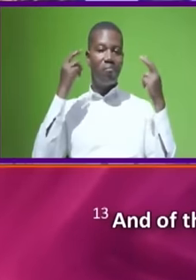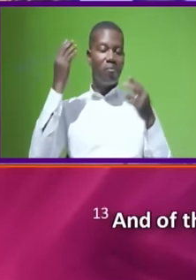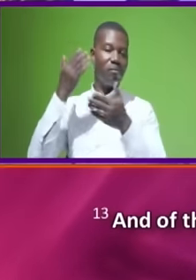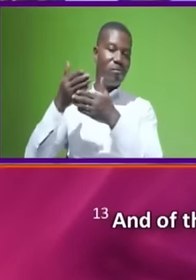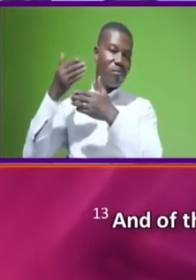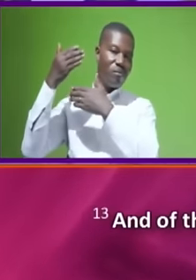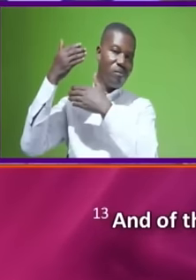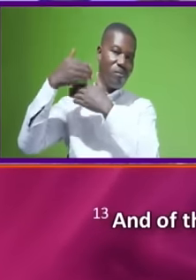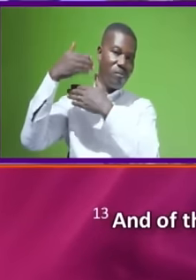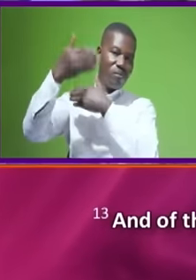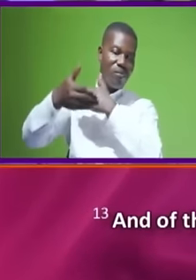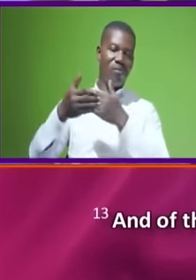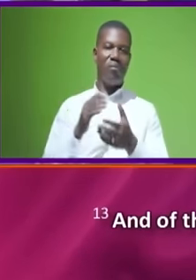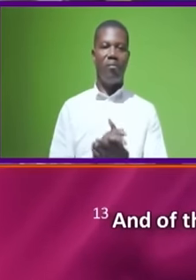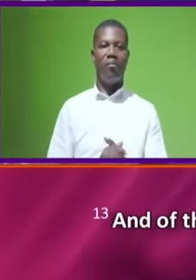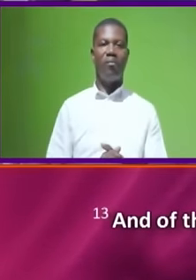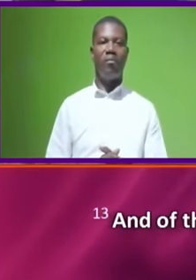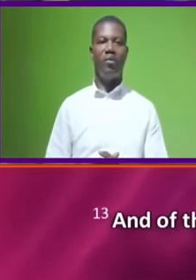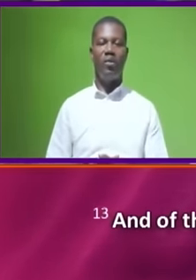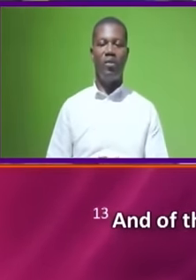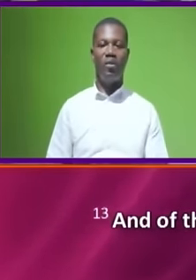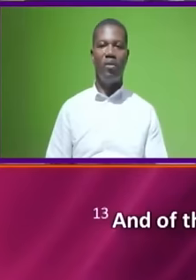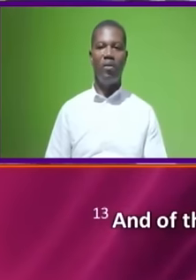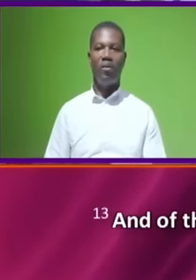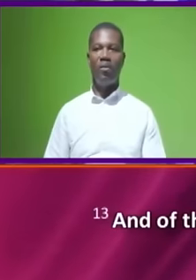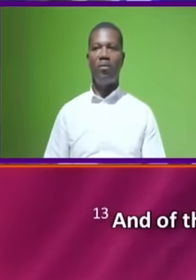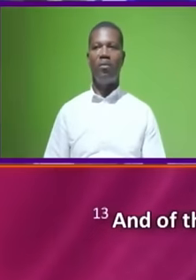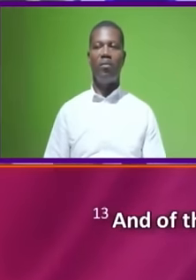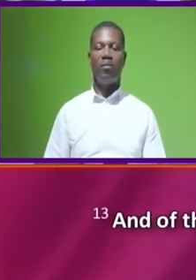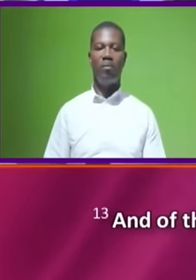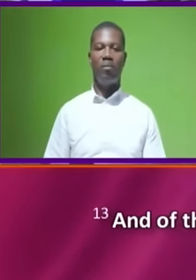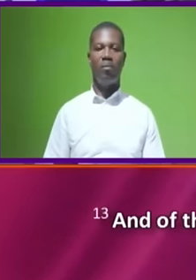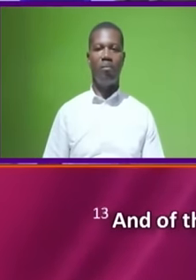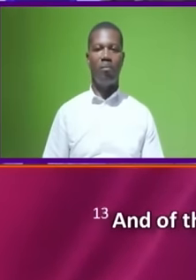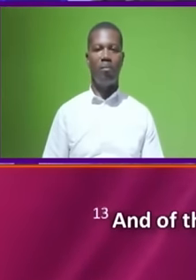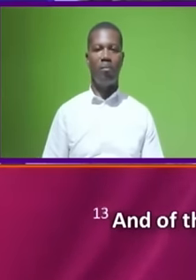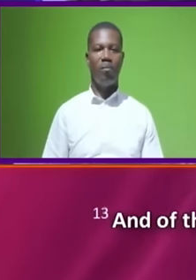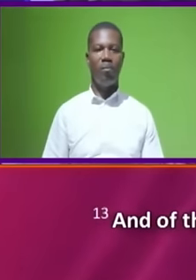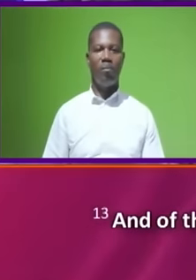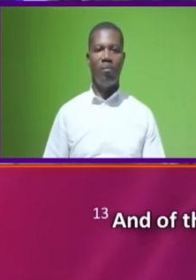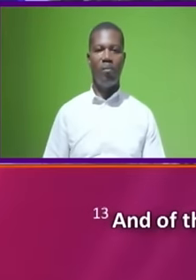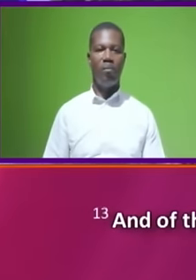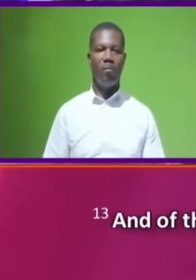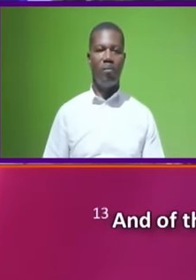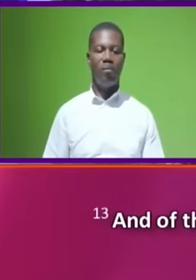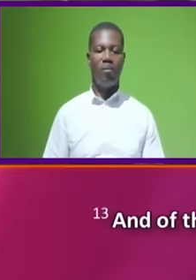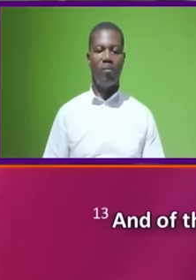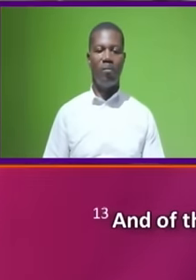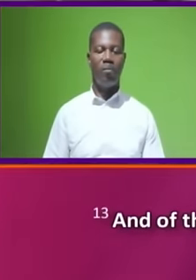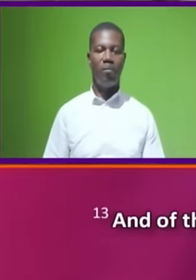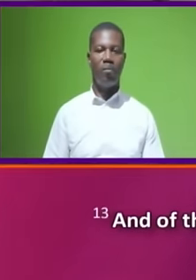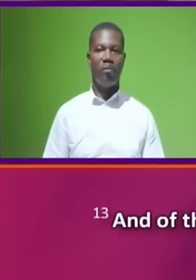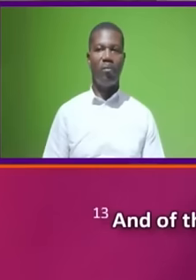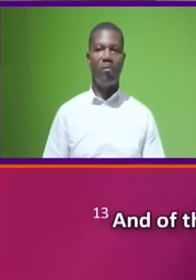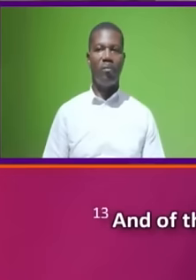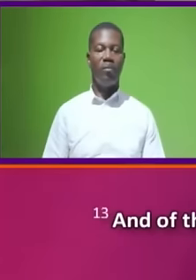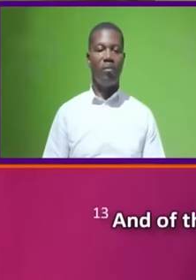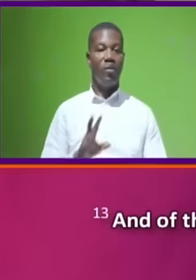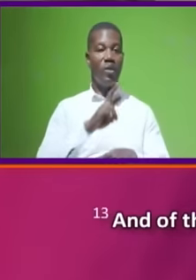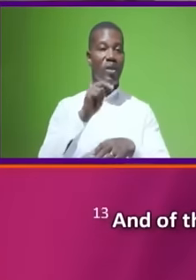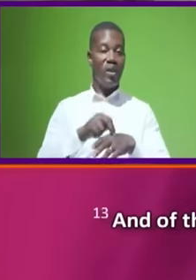but being introduced here? The but the people, but the people who were opposed magnified them. Or my new boo won't